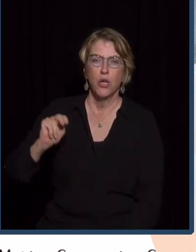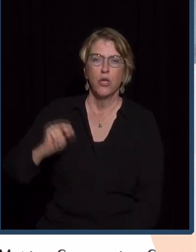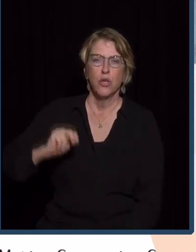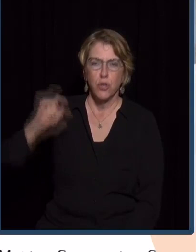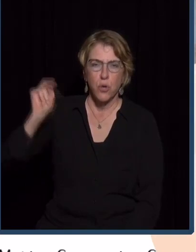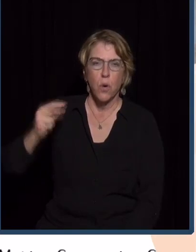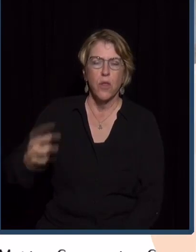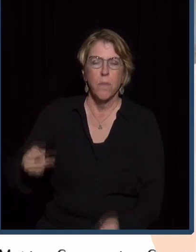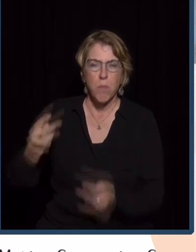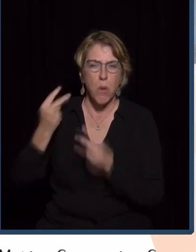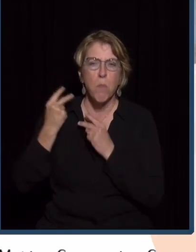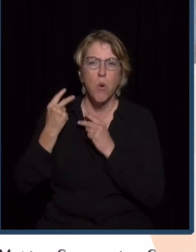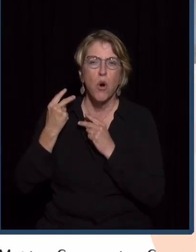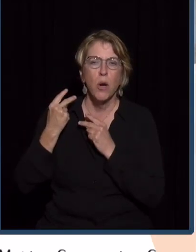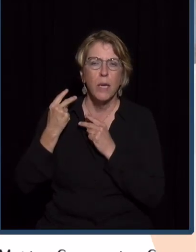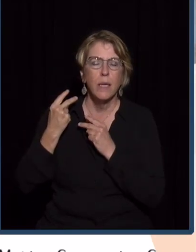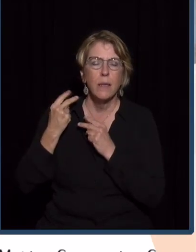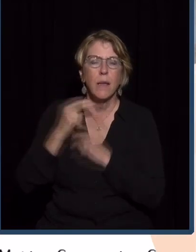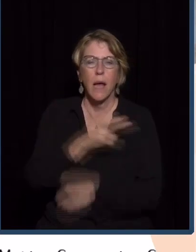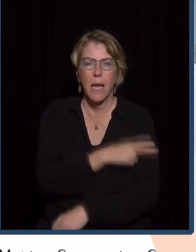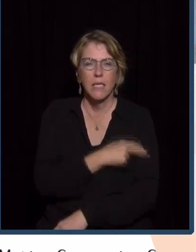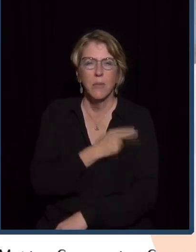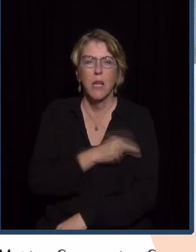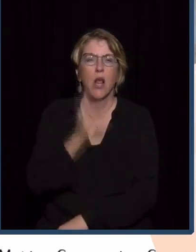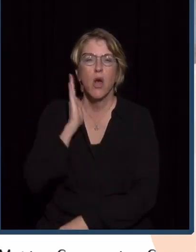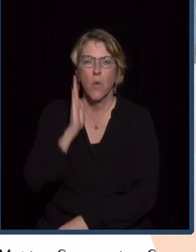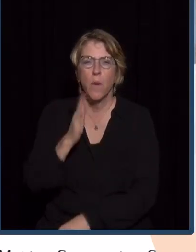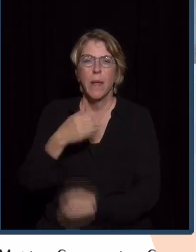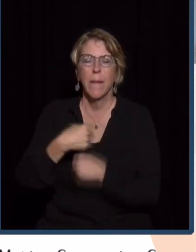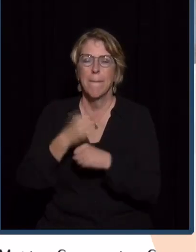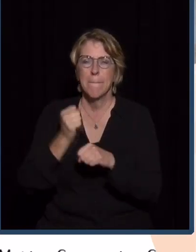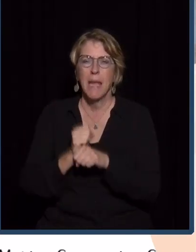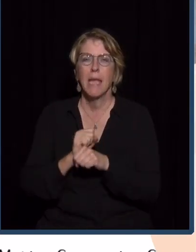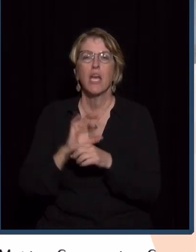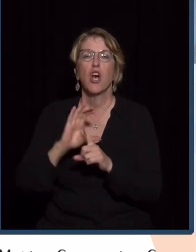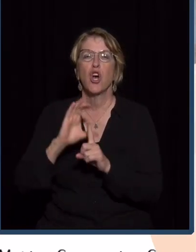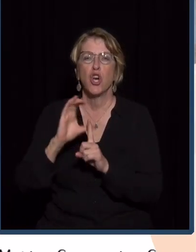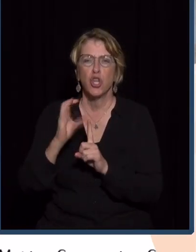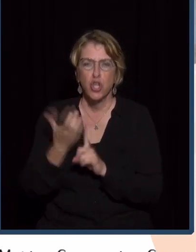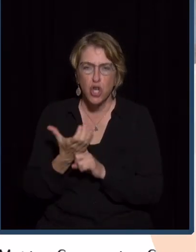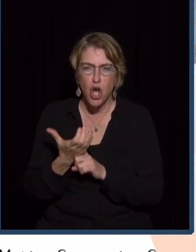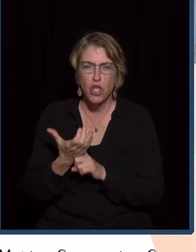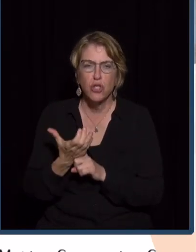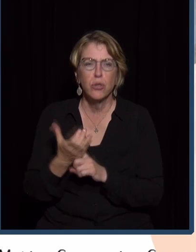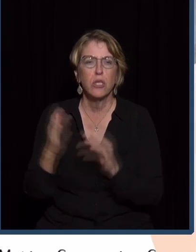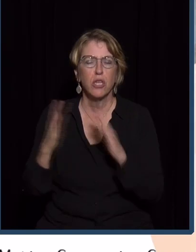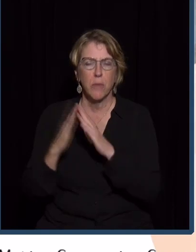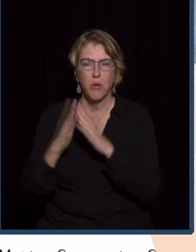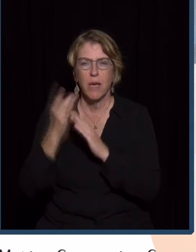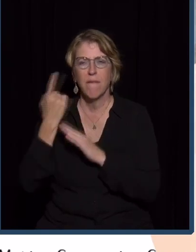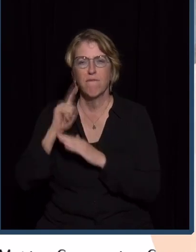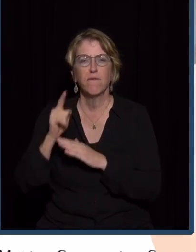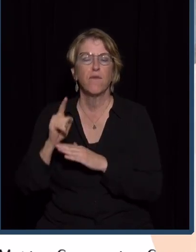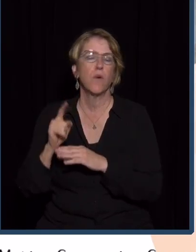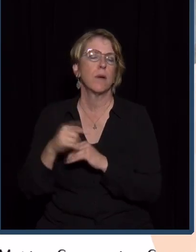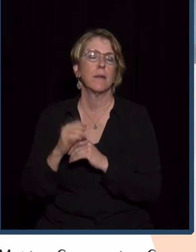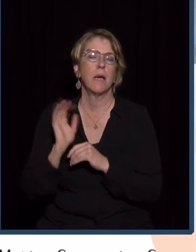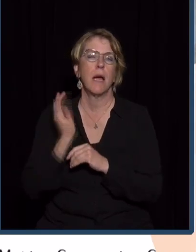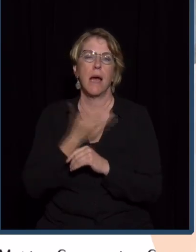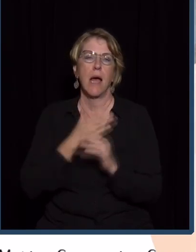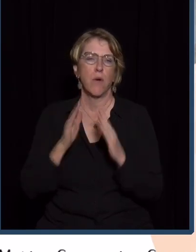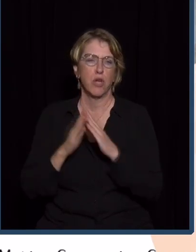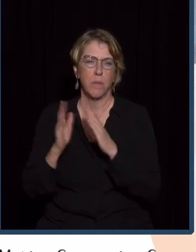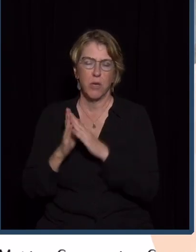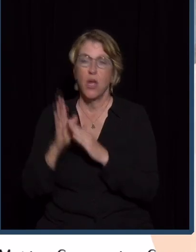services and create a culture of belonging for our diverse community members. We will do that by addressing